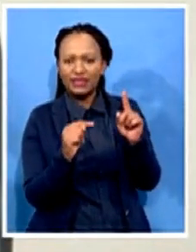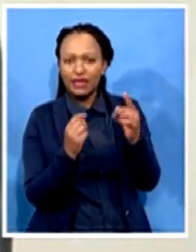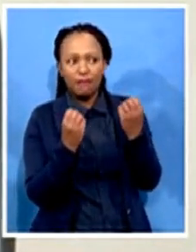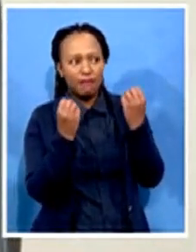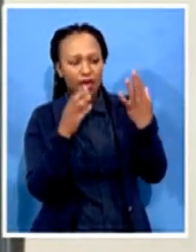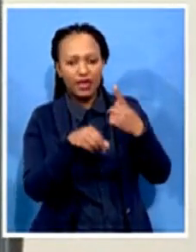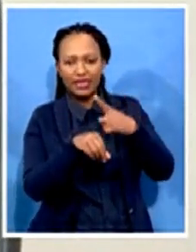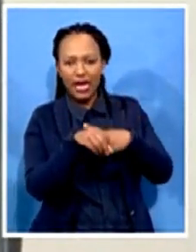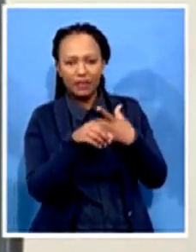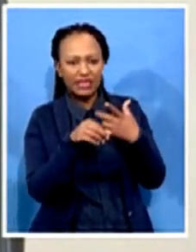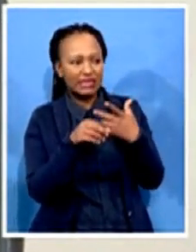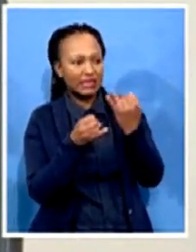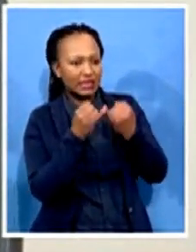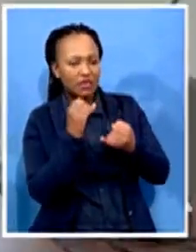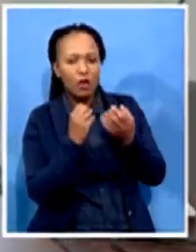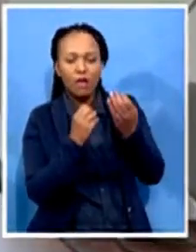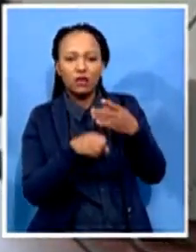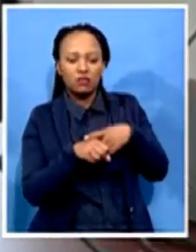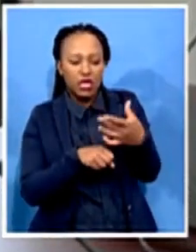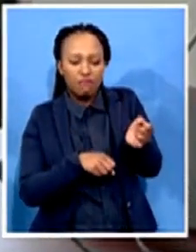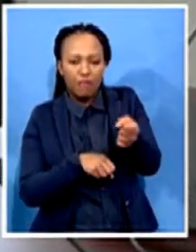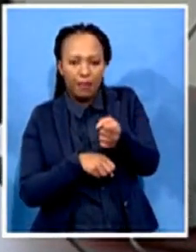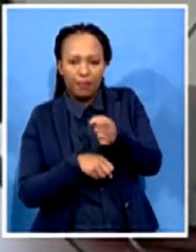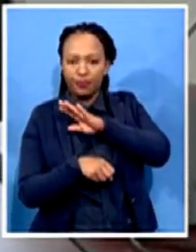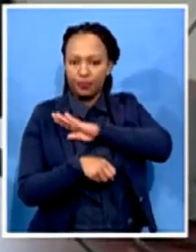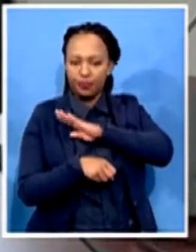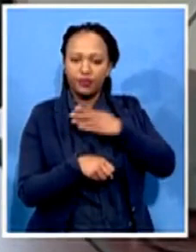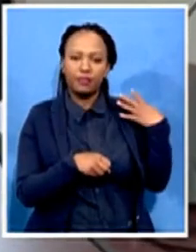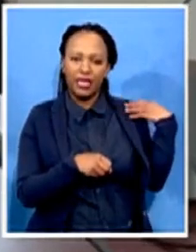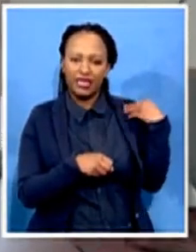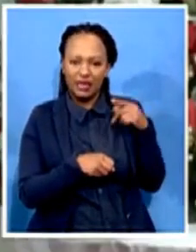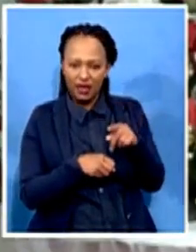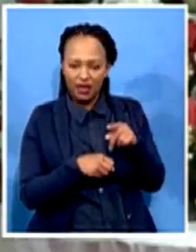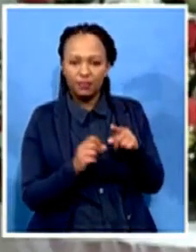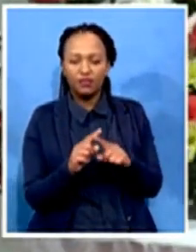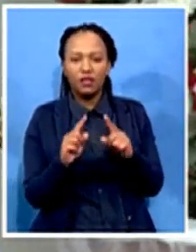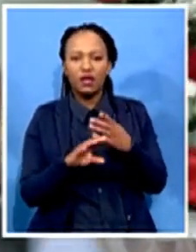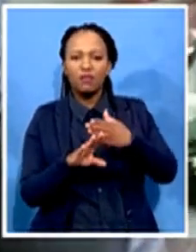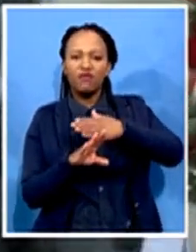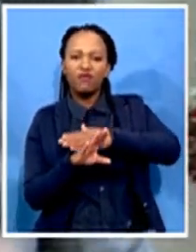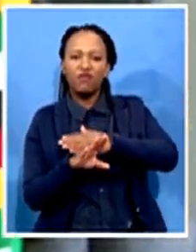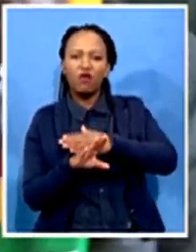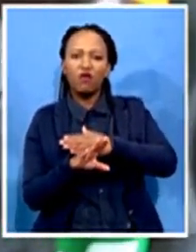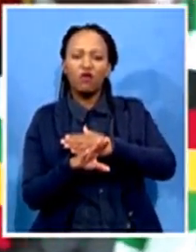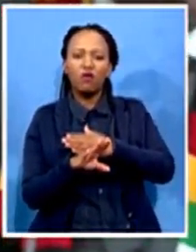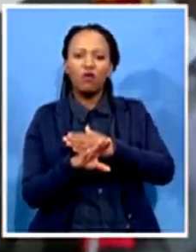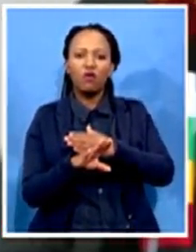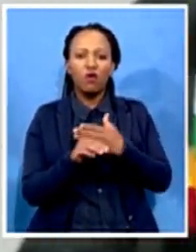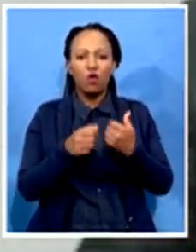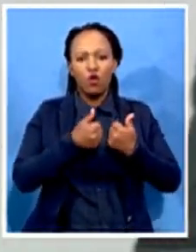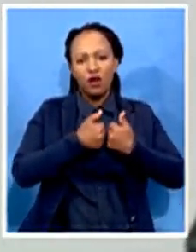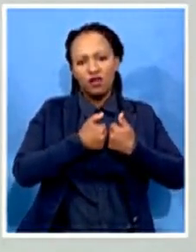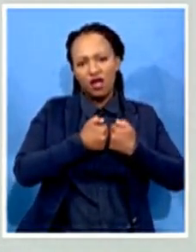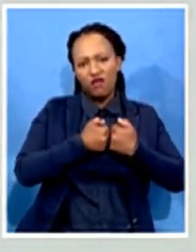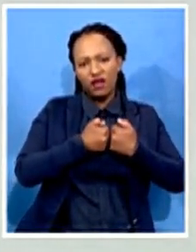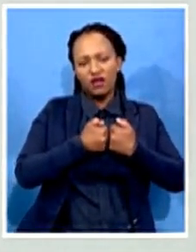Defense. She has not only brought in the fiance or the girlfriend, Burundian girlfriend of her late son a couple